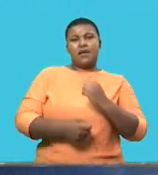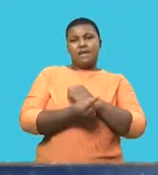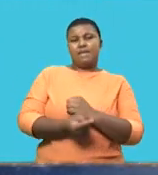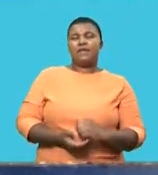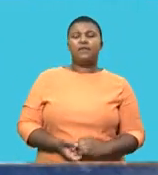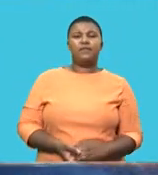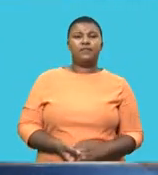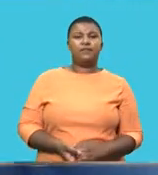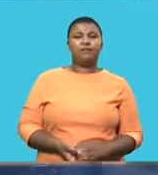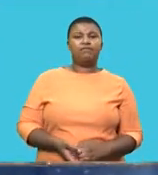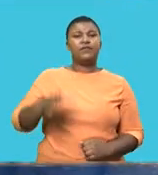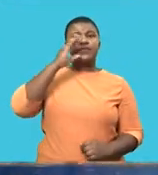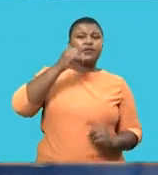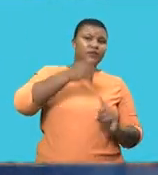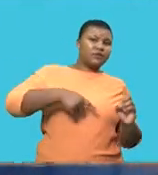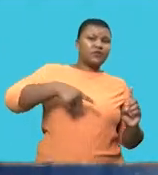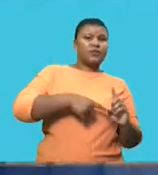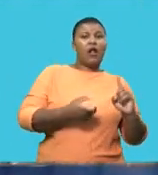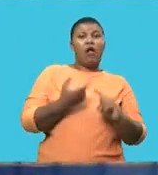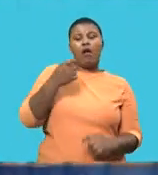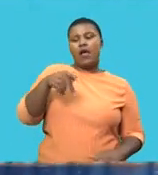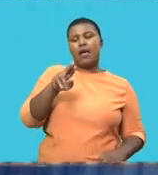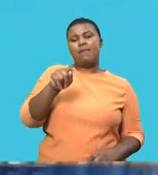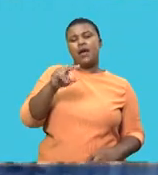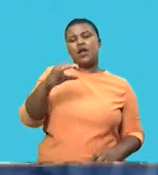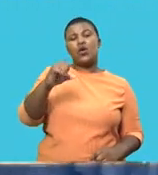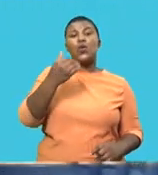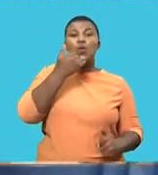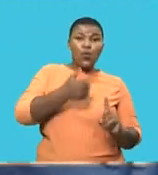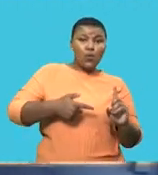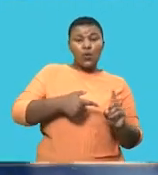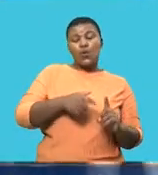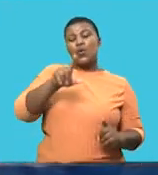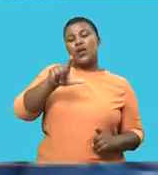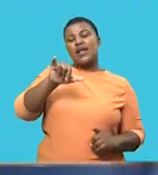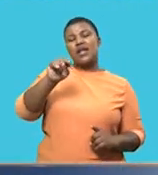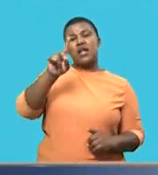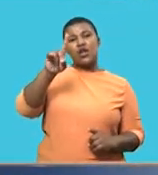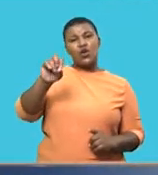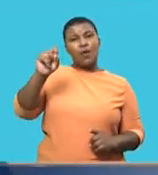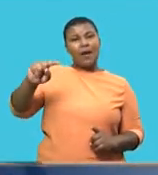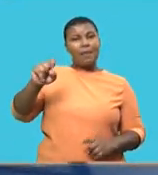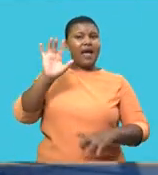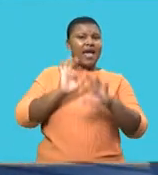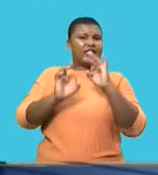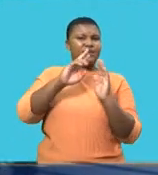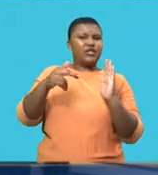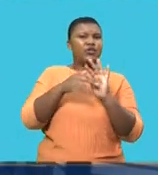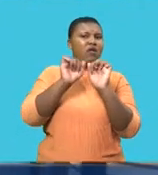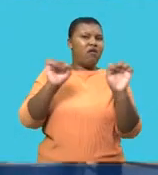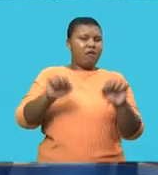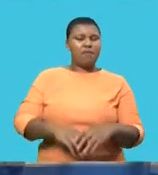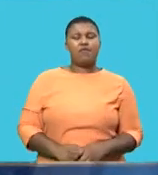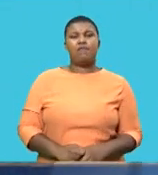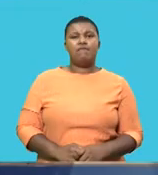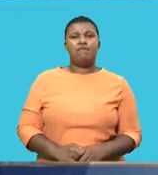spoke to the spokesperson of IPATCO, Ulindo Stulu, who just gave us their role in today's initiative. We're concerned